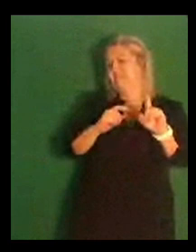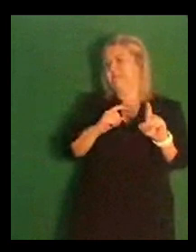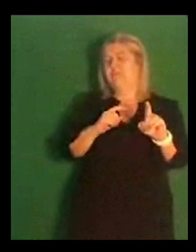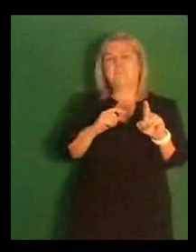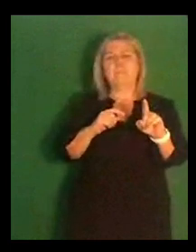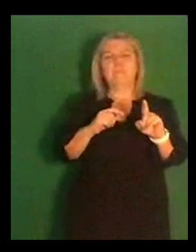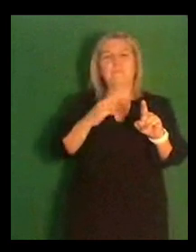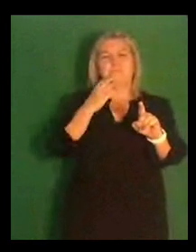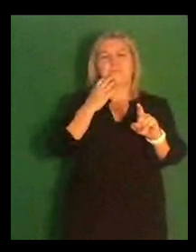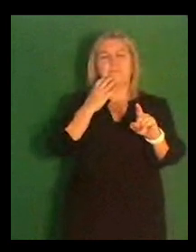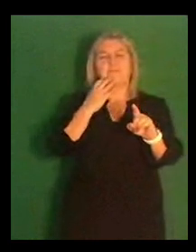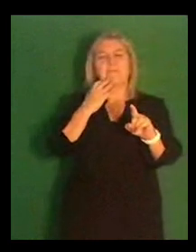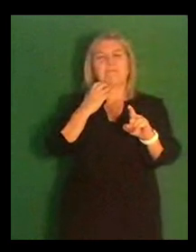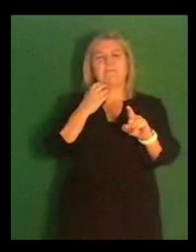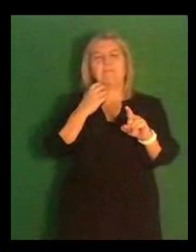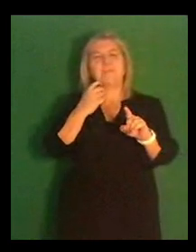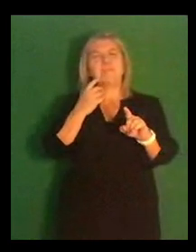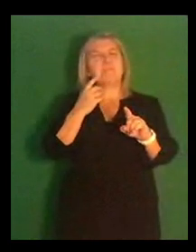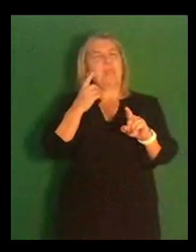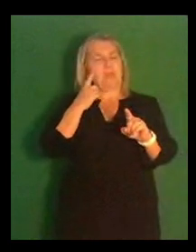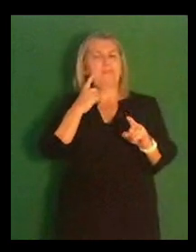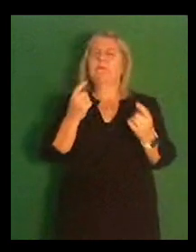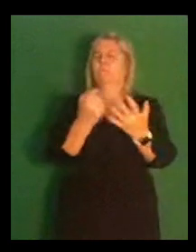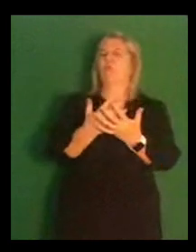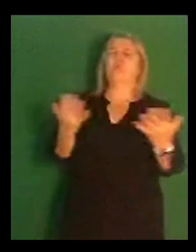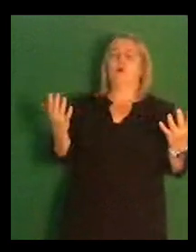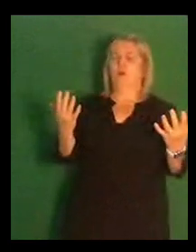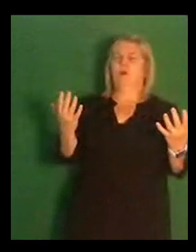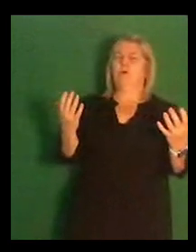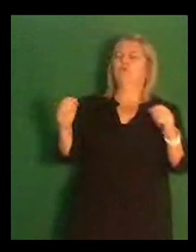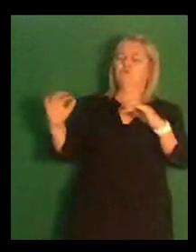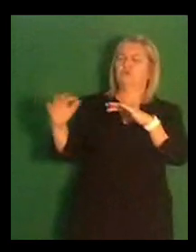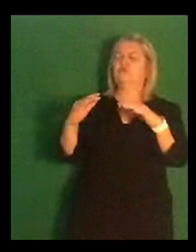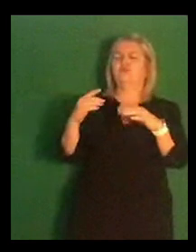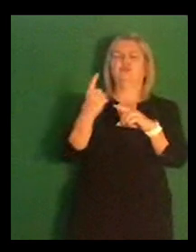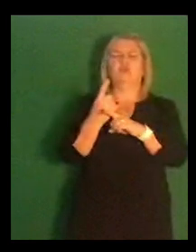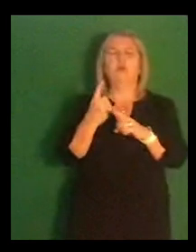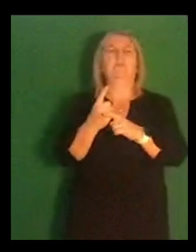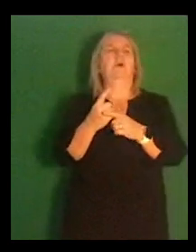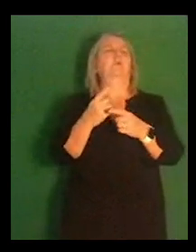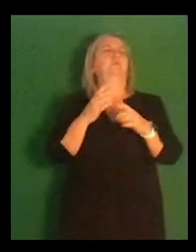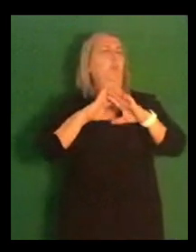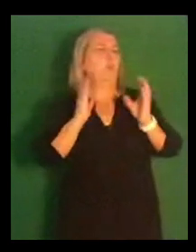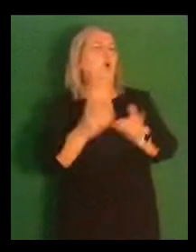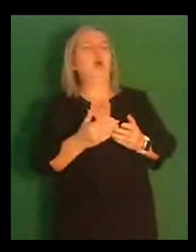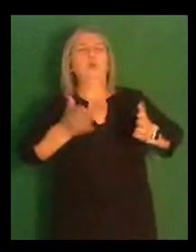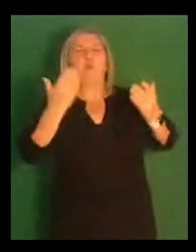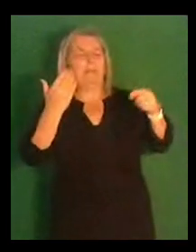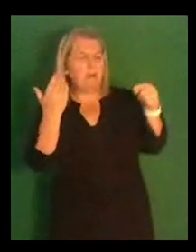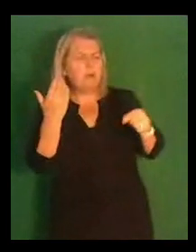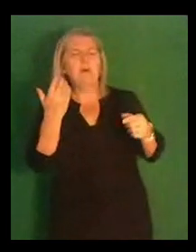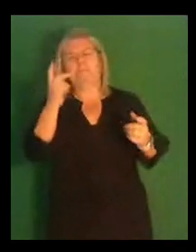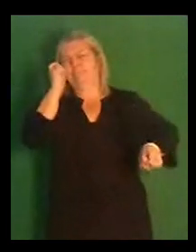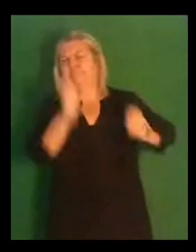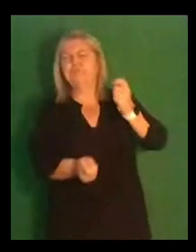I think there are like tons of people who can speak to the climate crisis sustainability aspect of that